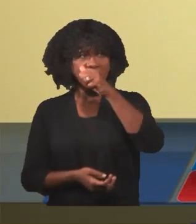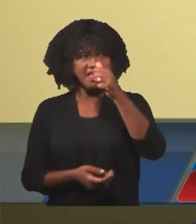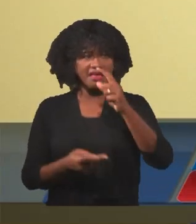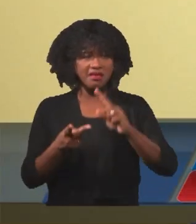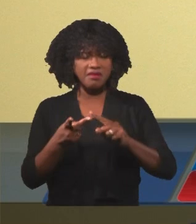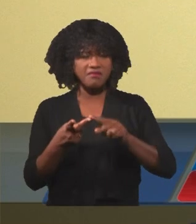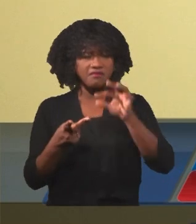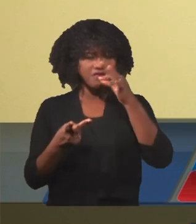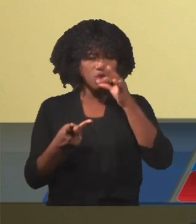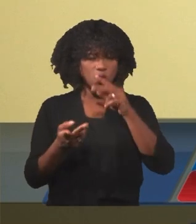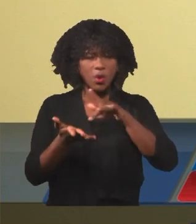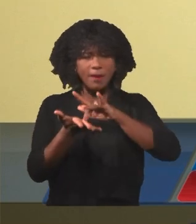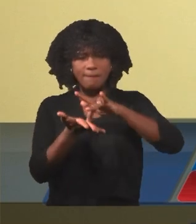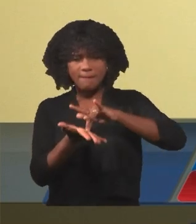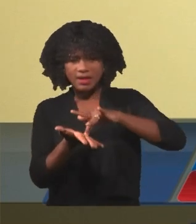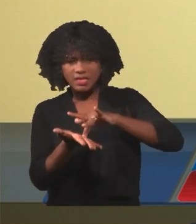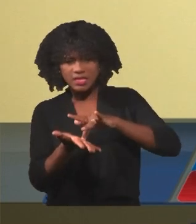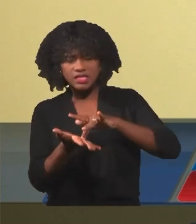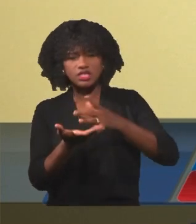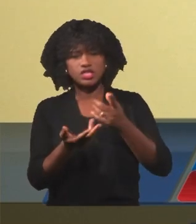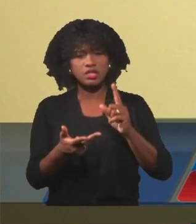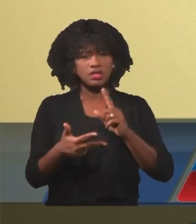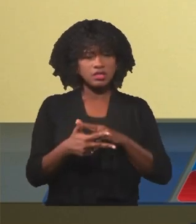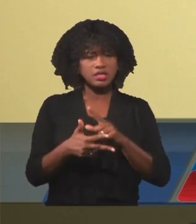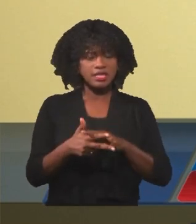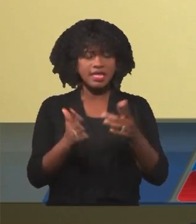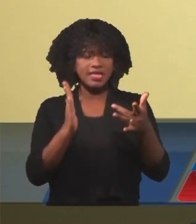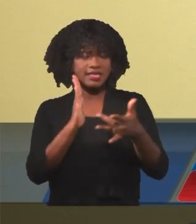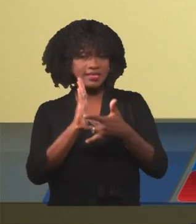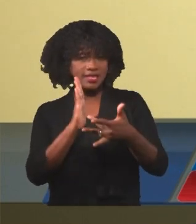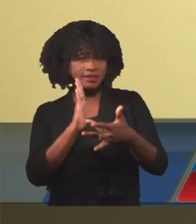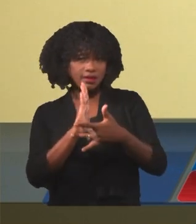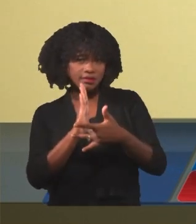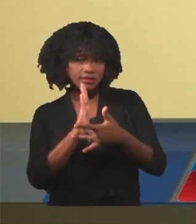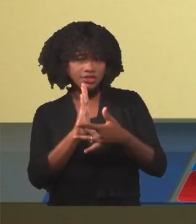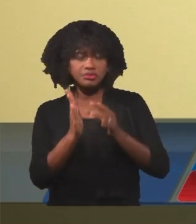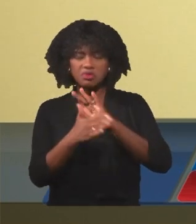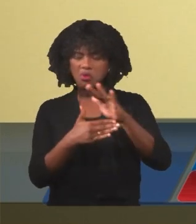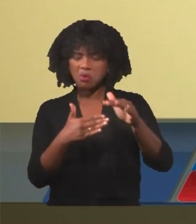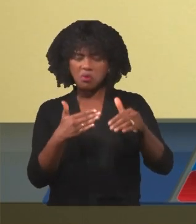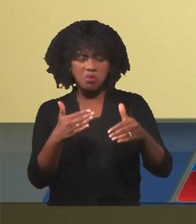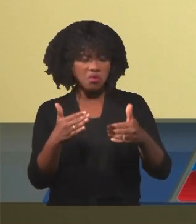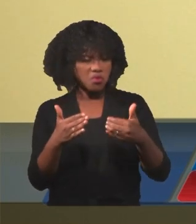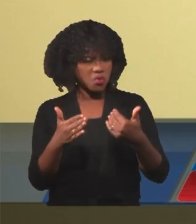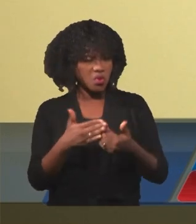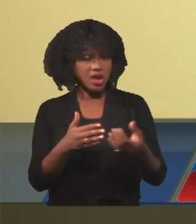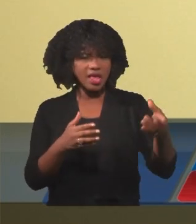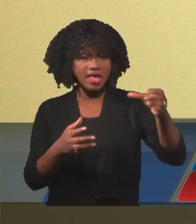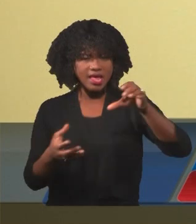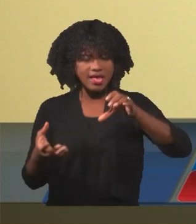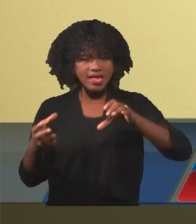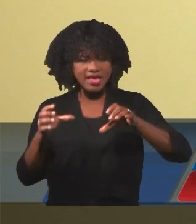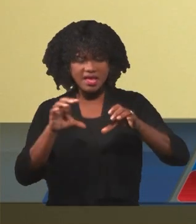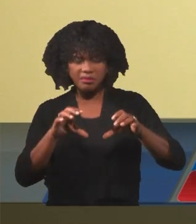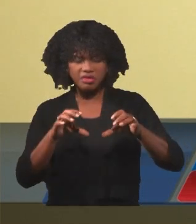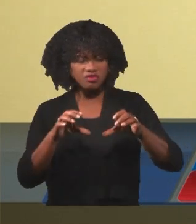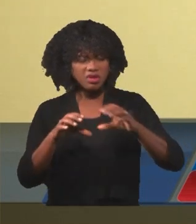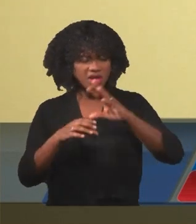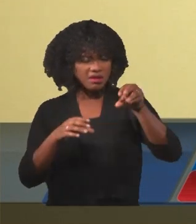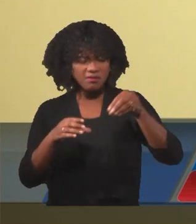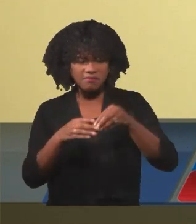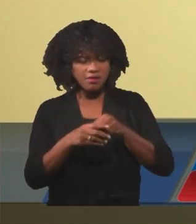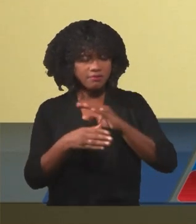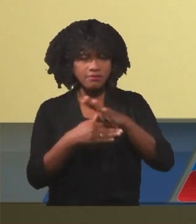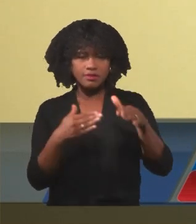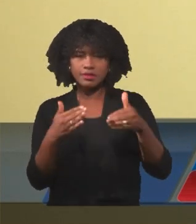eat, from the medicines that heal us to the technology that drives our progress, chemistry is at the heart of it all.